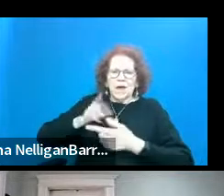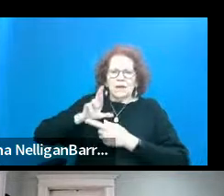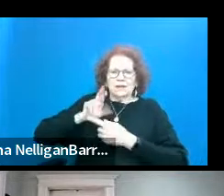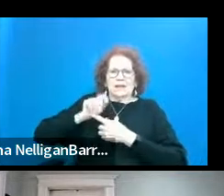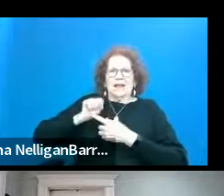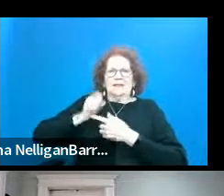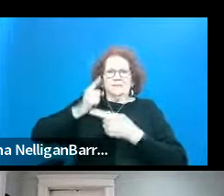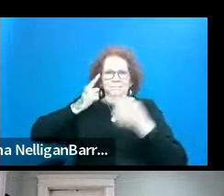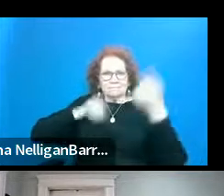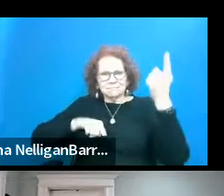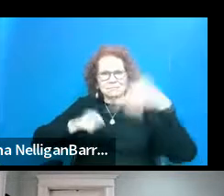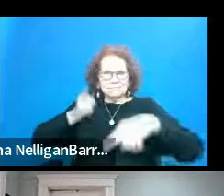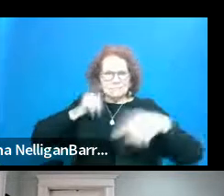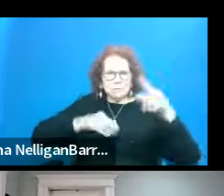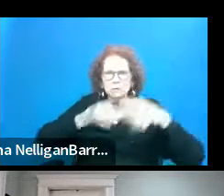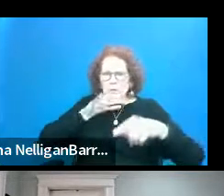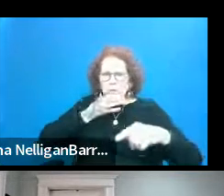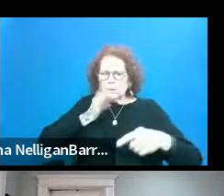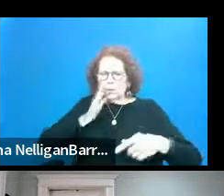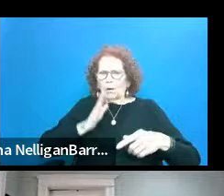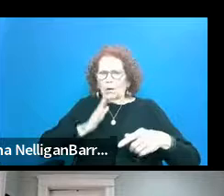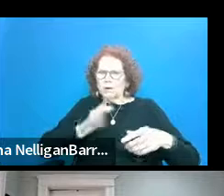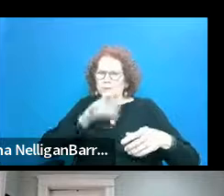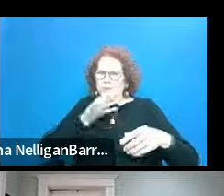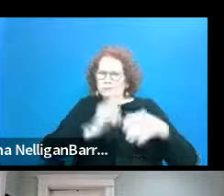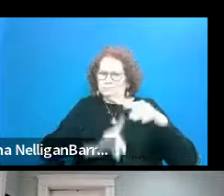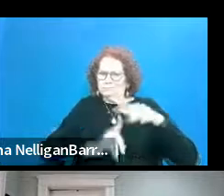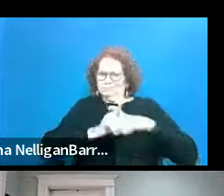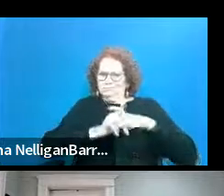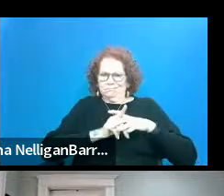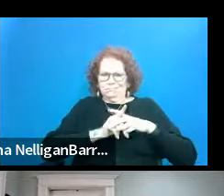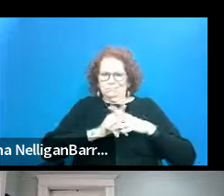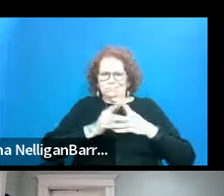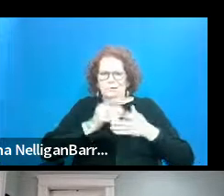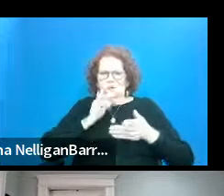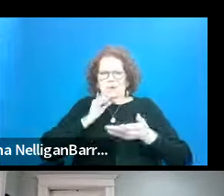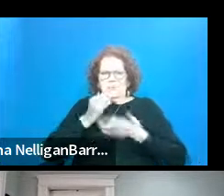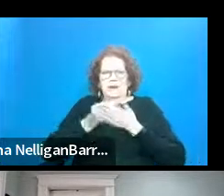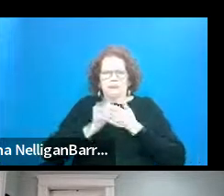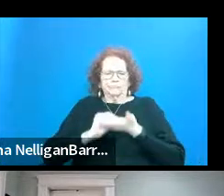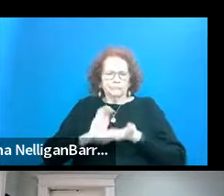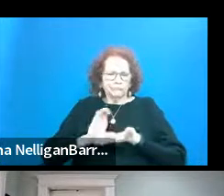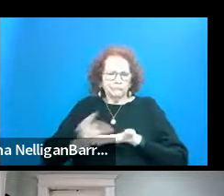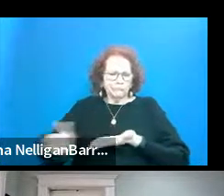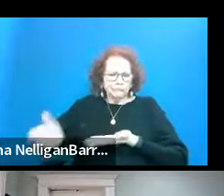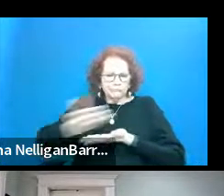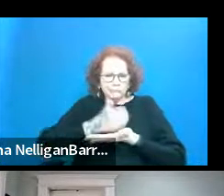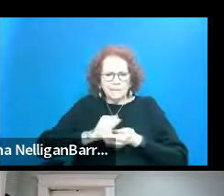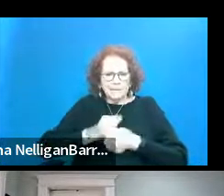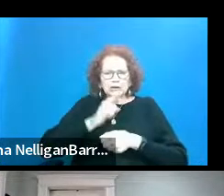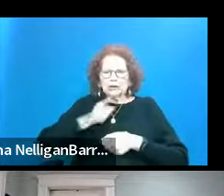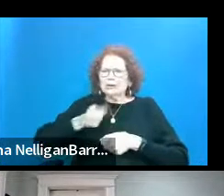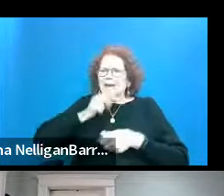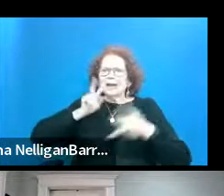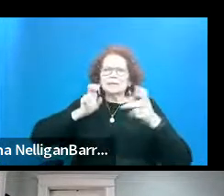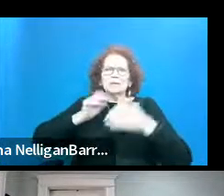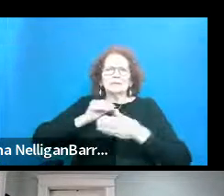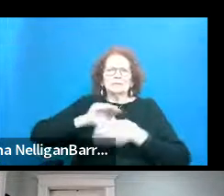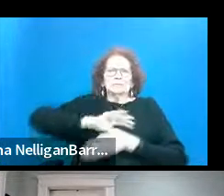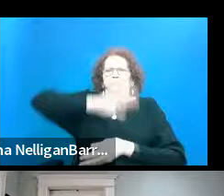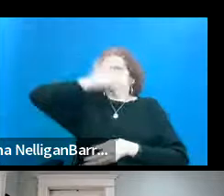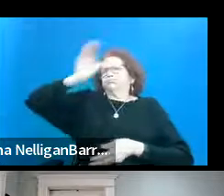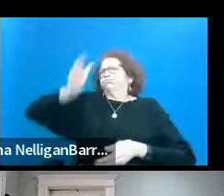we'll have some funding for making sure that does not become an issue in the future, and we can address it pretty quickly. So that's pretty